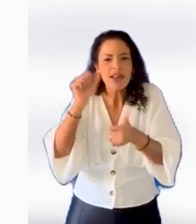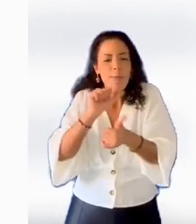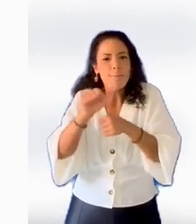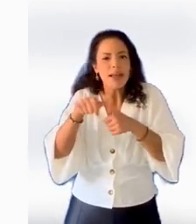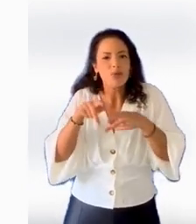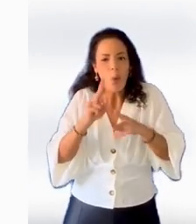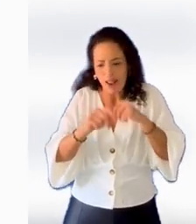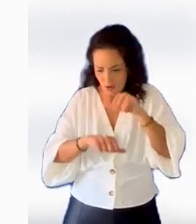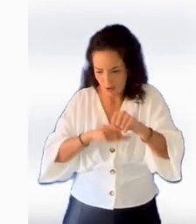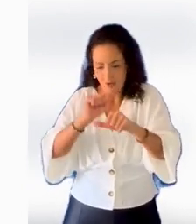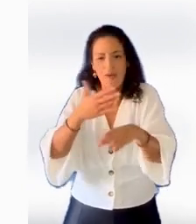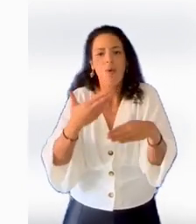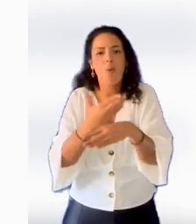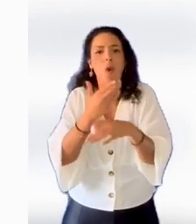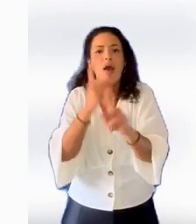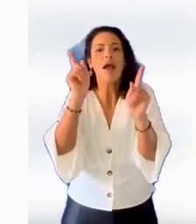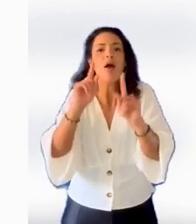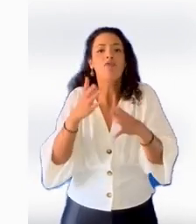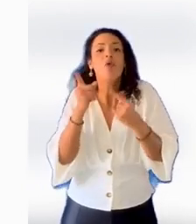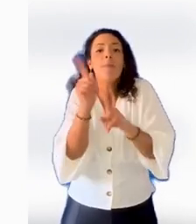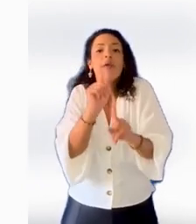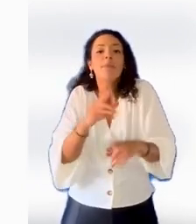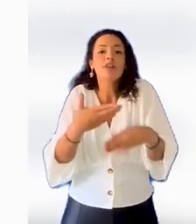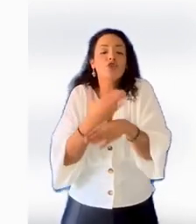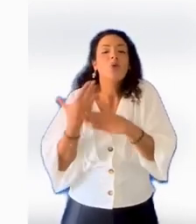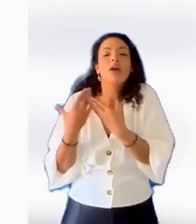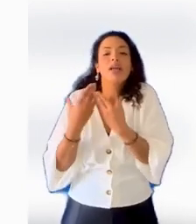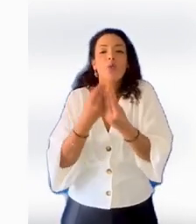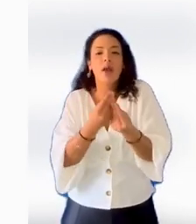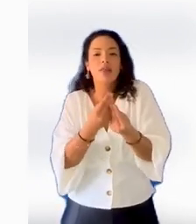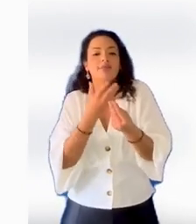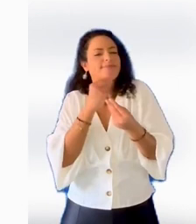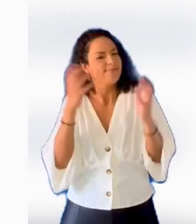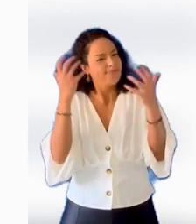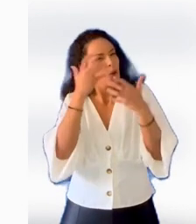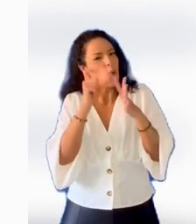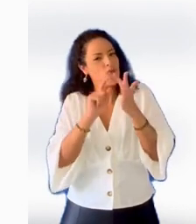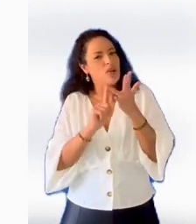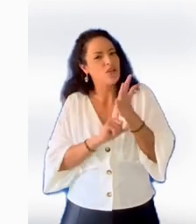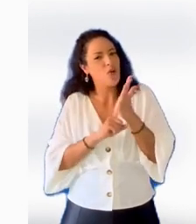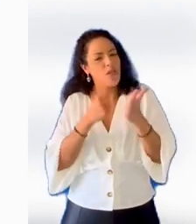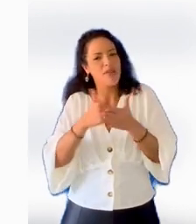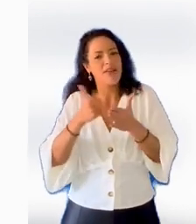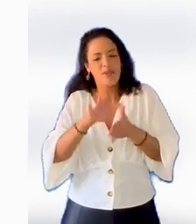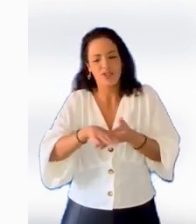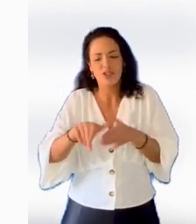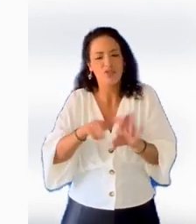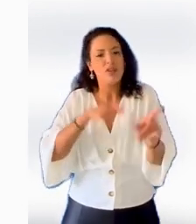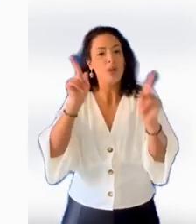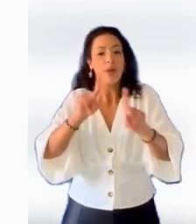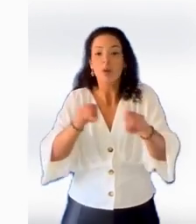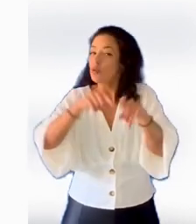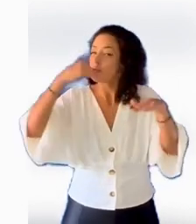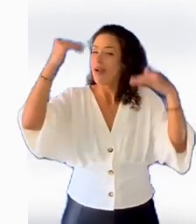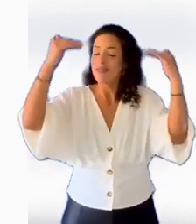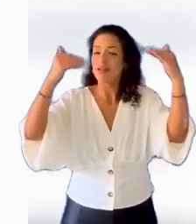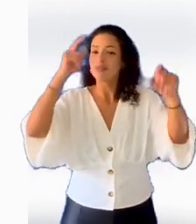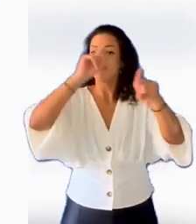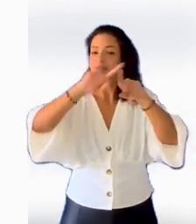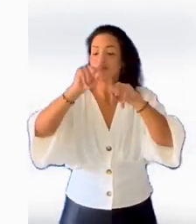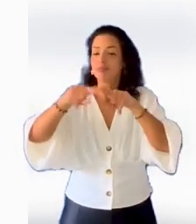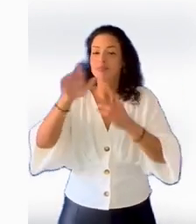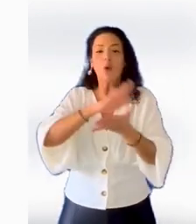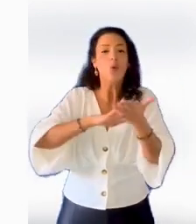best suited to your work and those that you're working with. I use worry dolls regularly in my work with children, young people and adults in a range